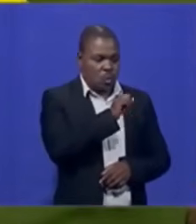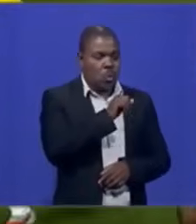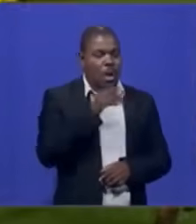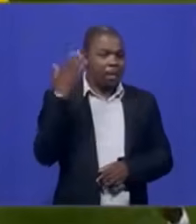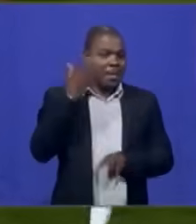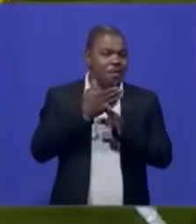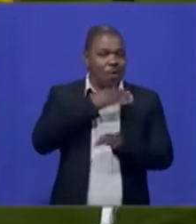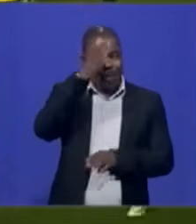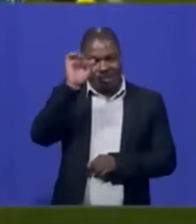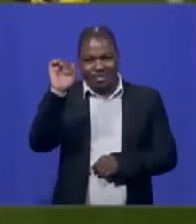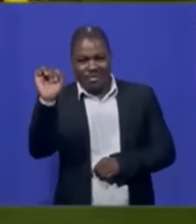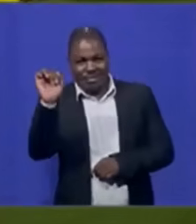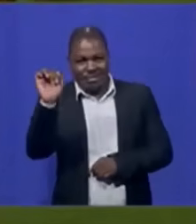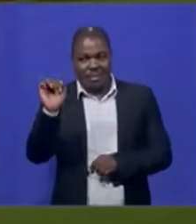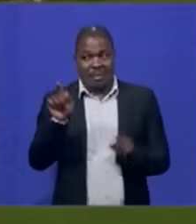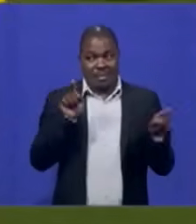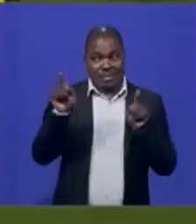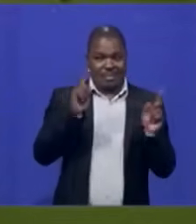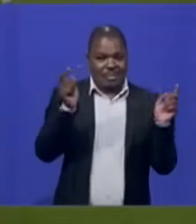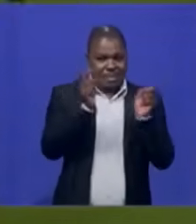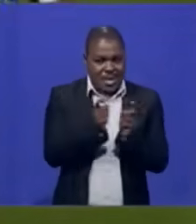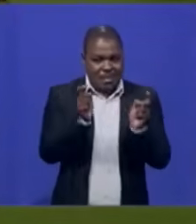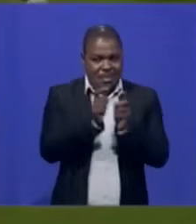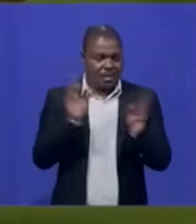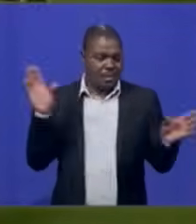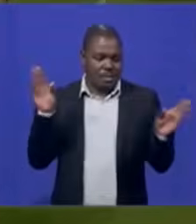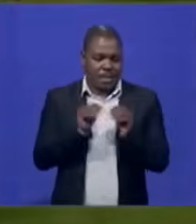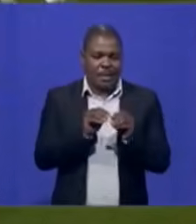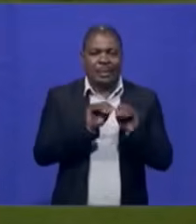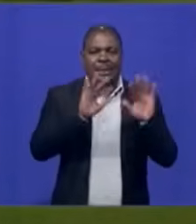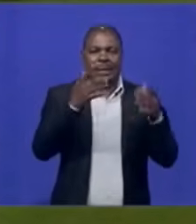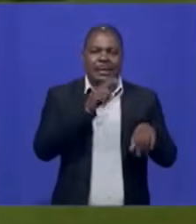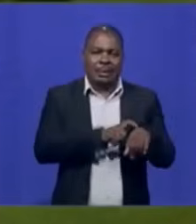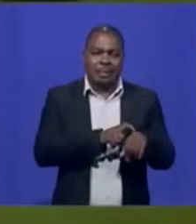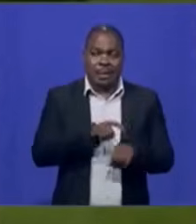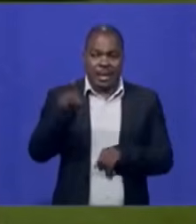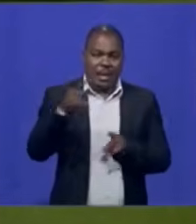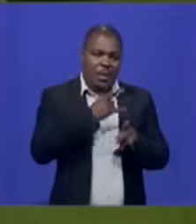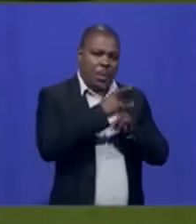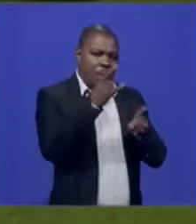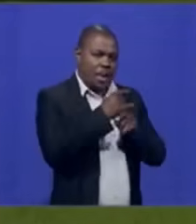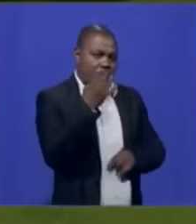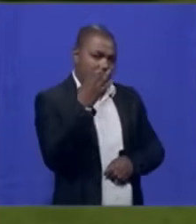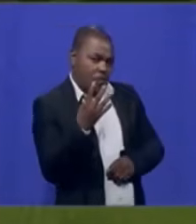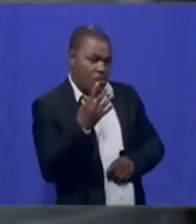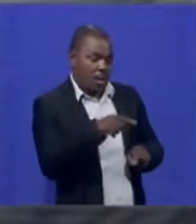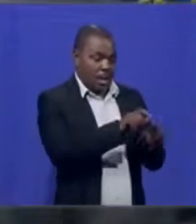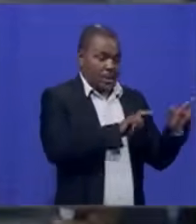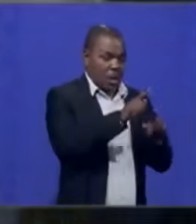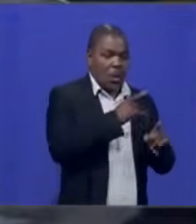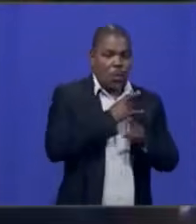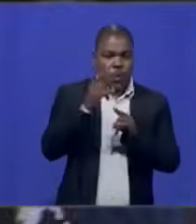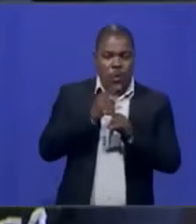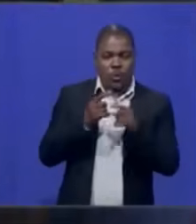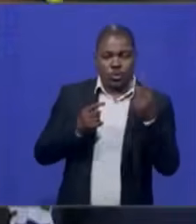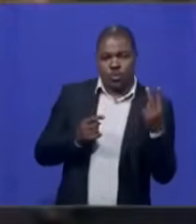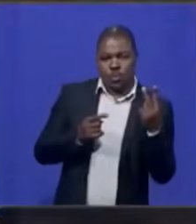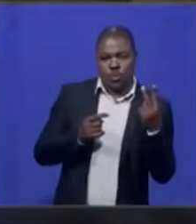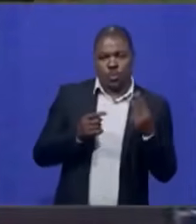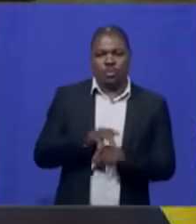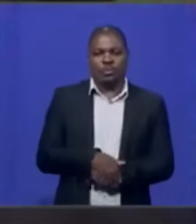Esperance. Dihlopha ka bobedi di kopane makgetlo a 10. Esperance e hapile dipapadi tse 4 ha Sundowns e hapile tse